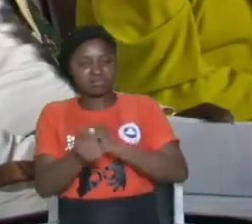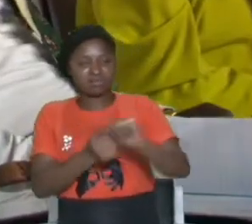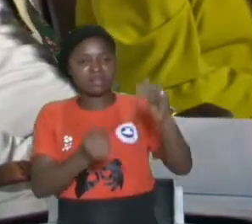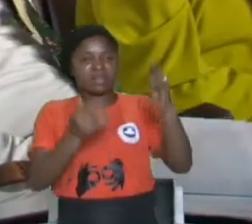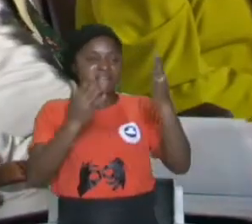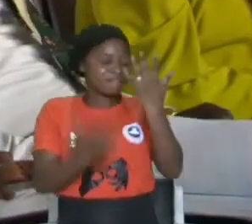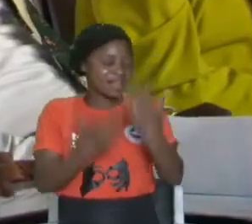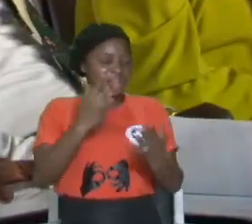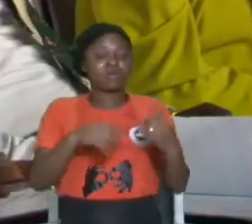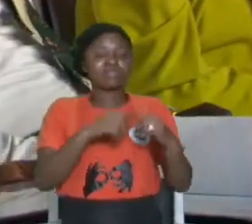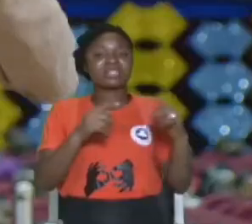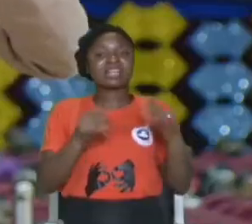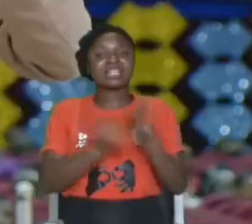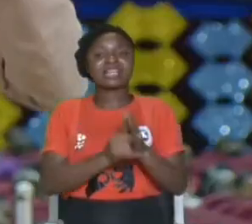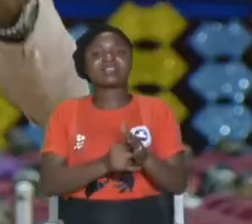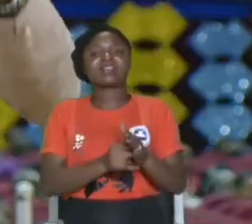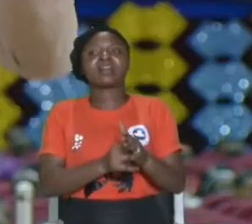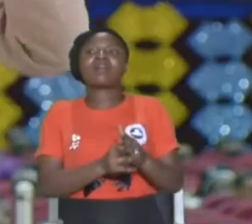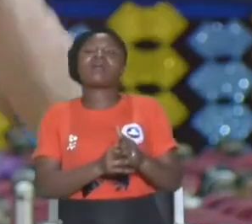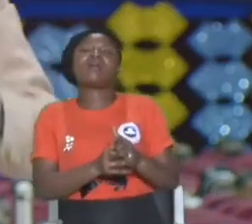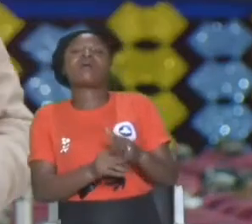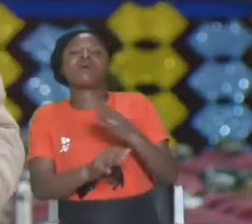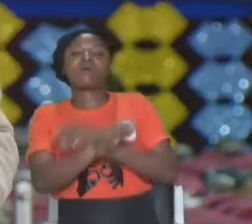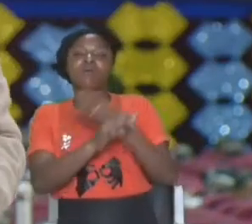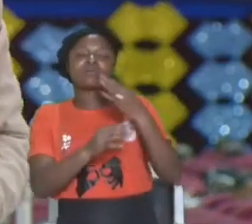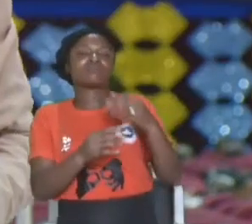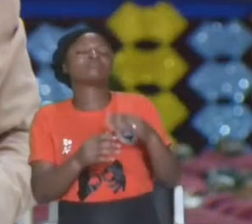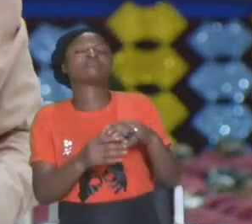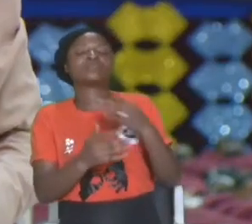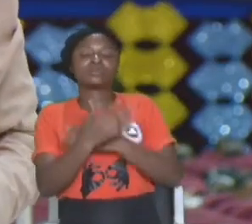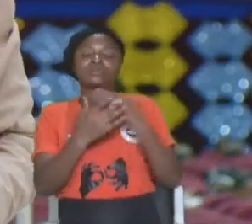of fire, we mean the rod of God.